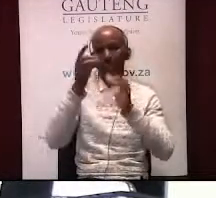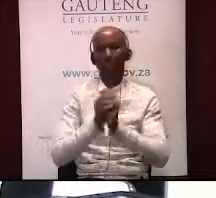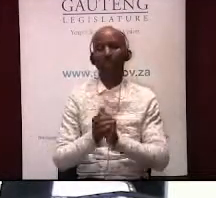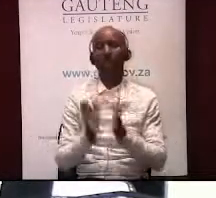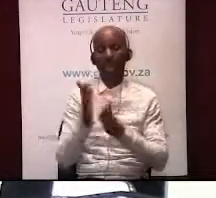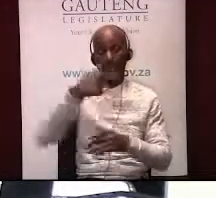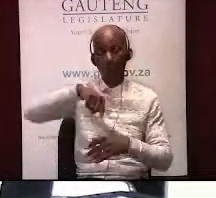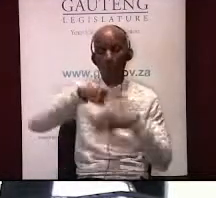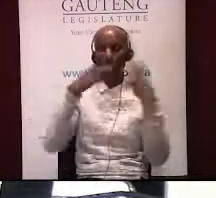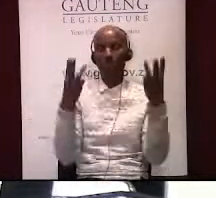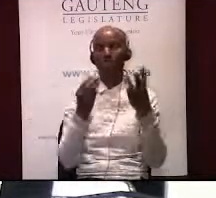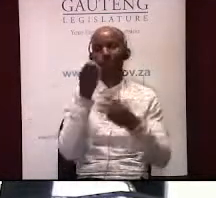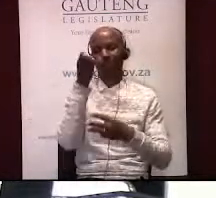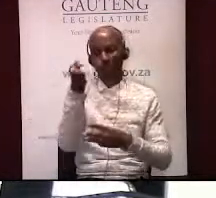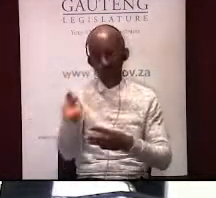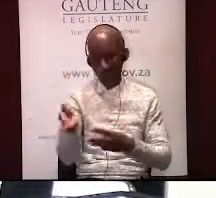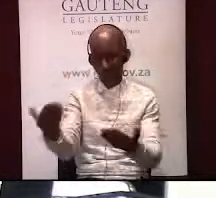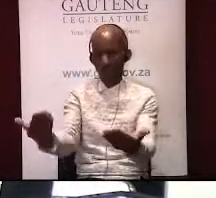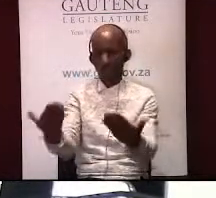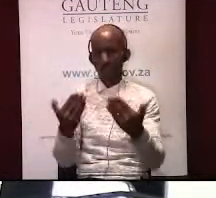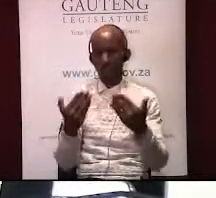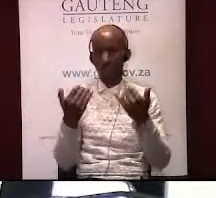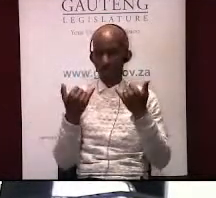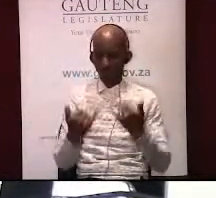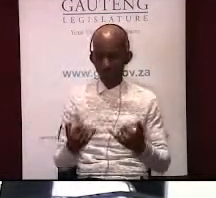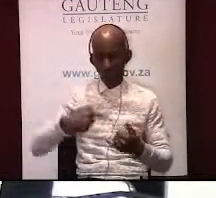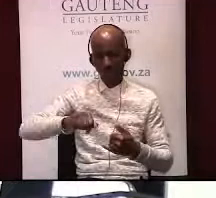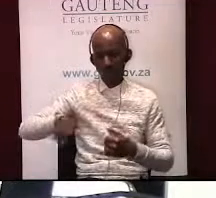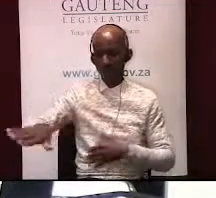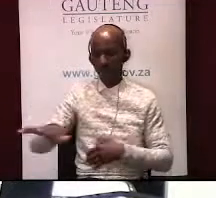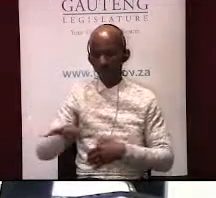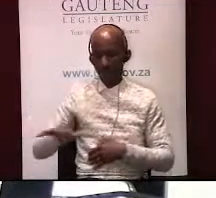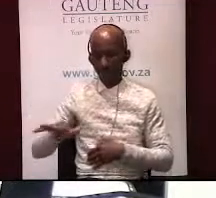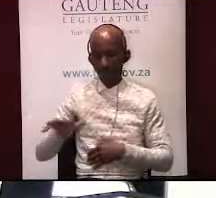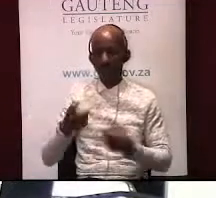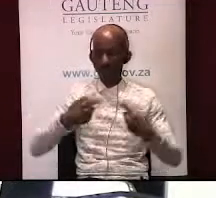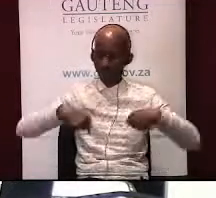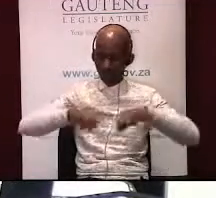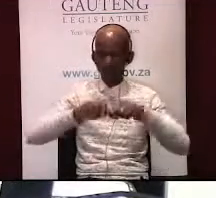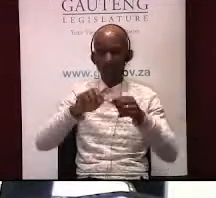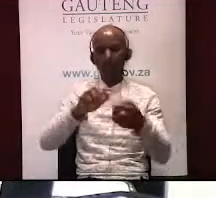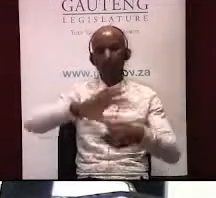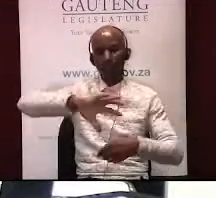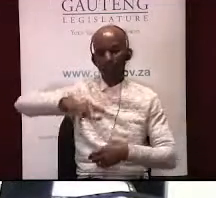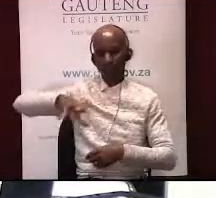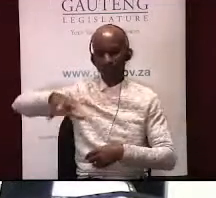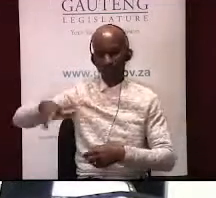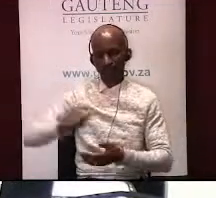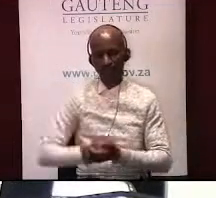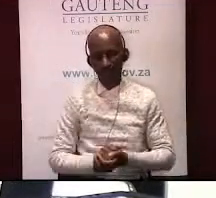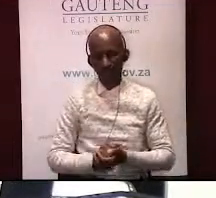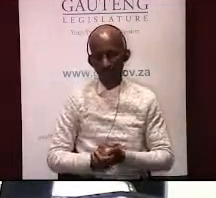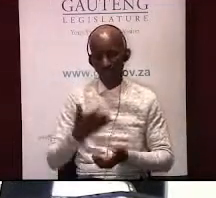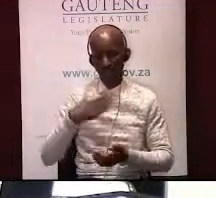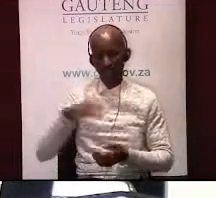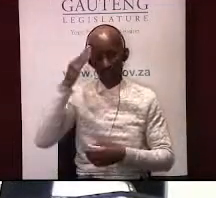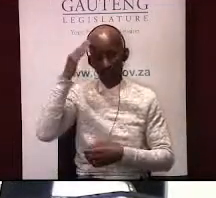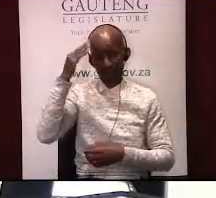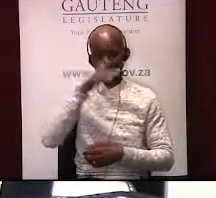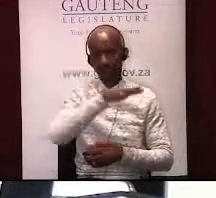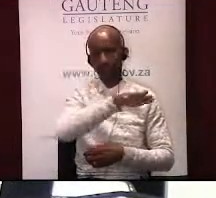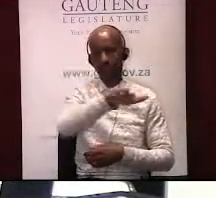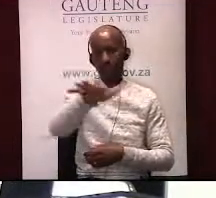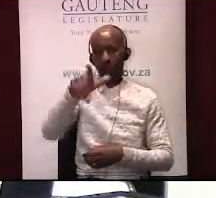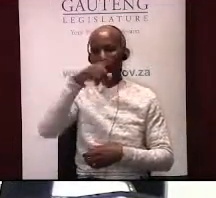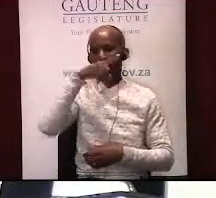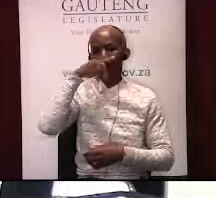and everyone else coming from all areas of our province. I'd like to greet you all in